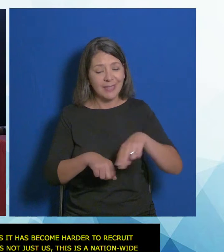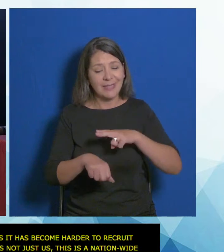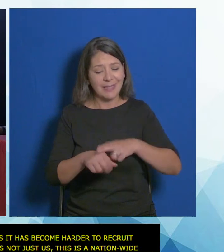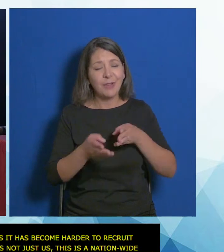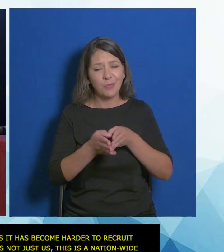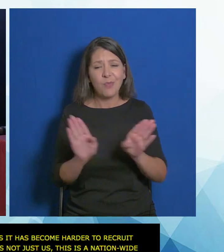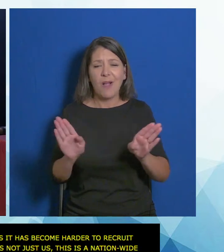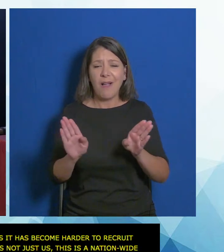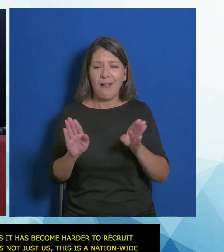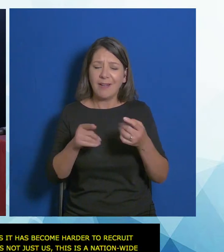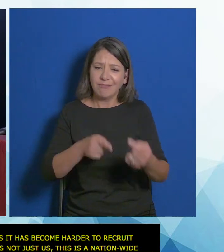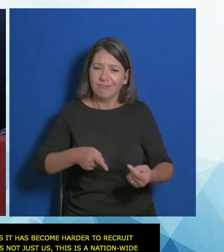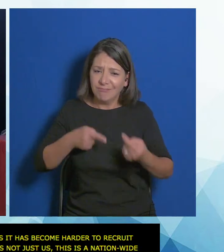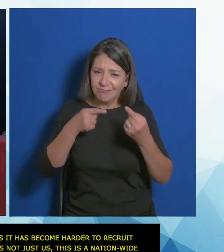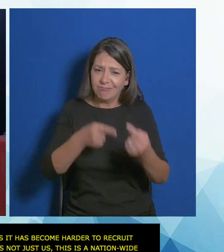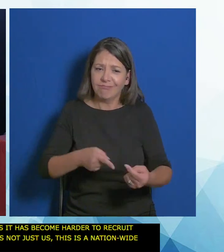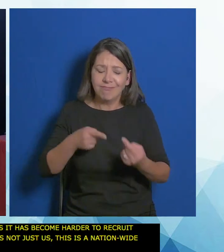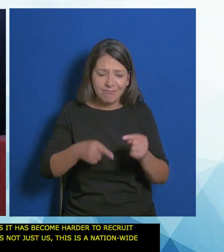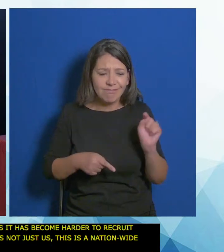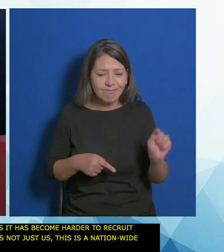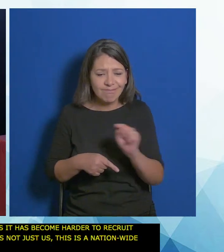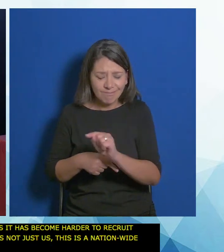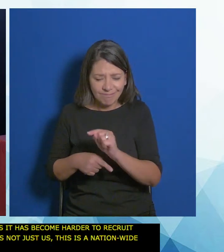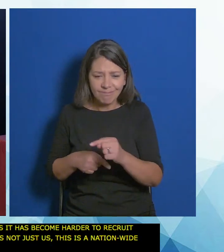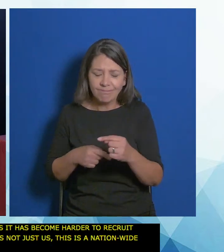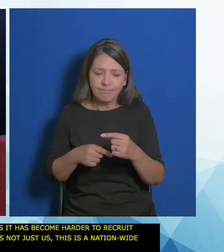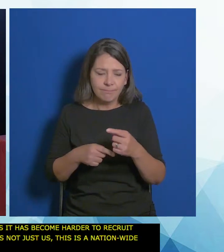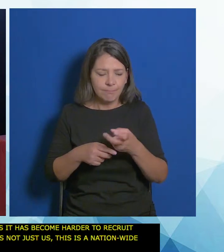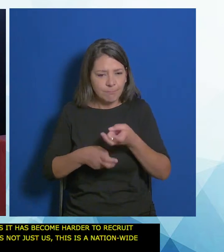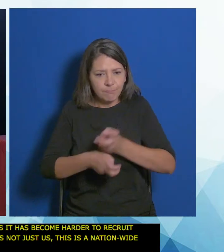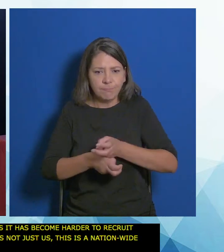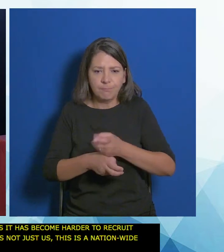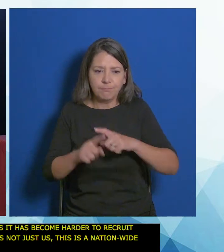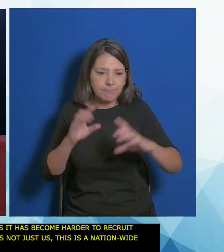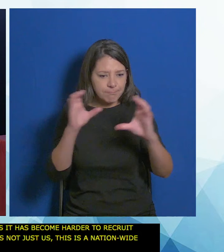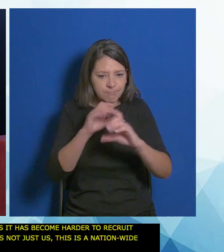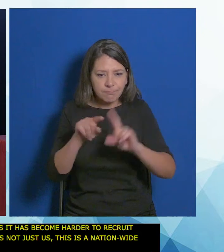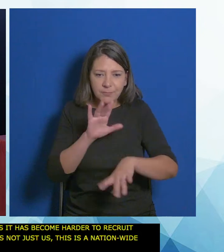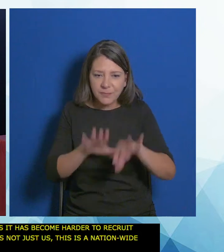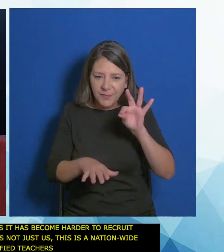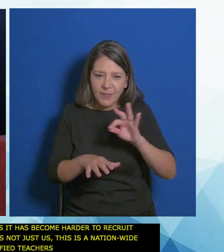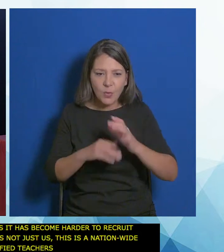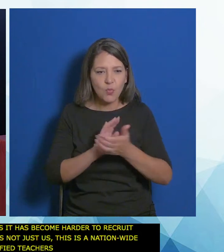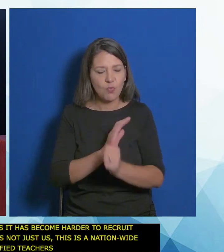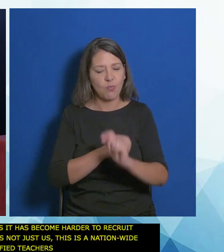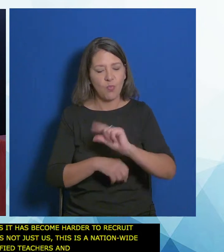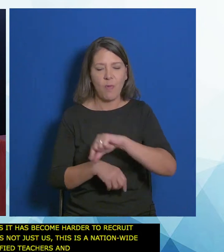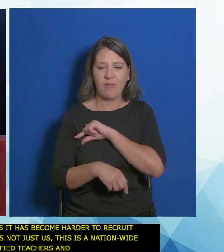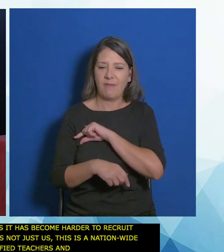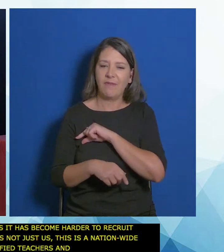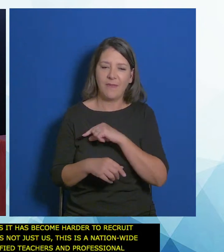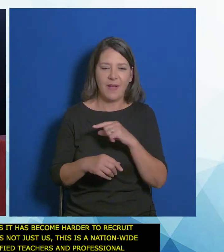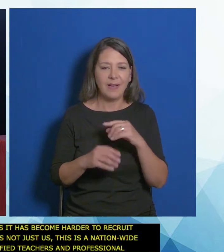problem. Other schools are having challenges finding qualified teachers and professional staff.